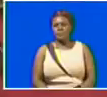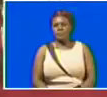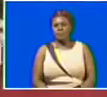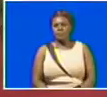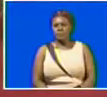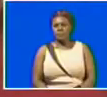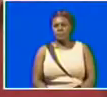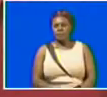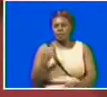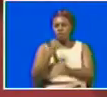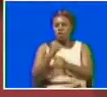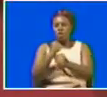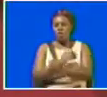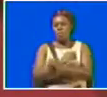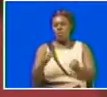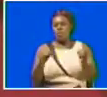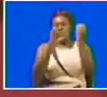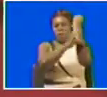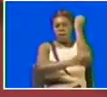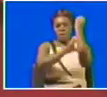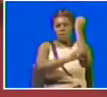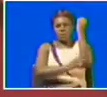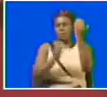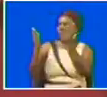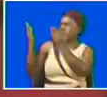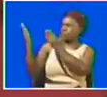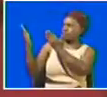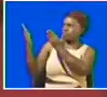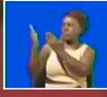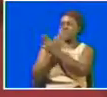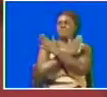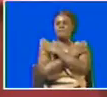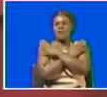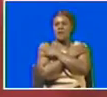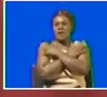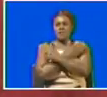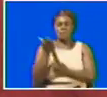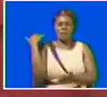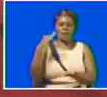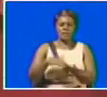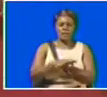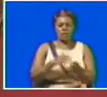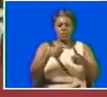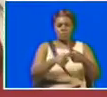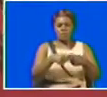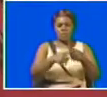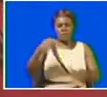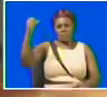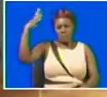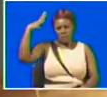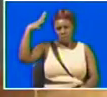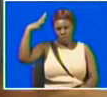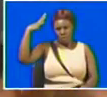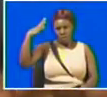With a rise in unemployment rates in the country, these two college buddies with a background in electrical engineering left